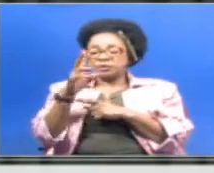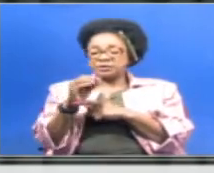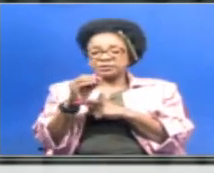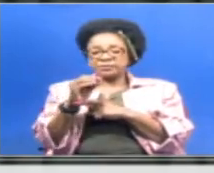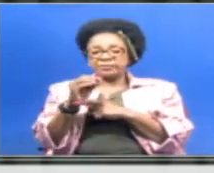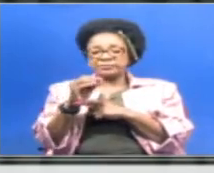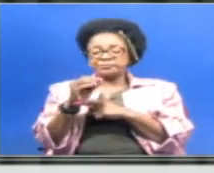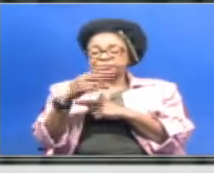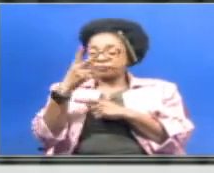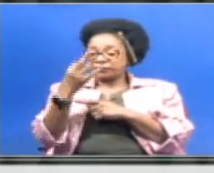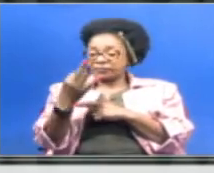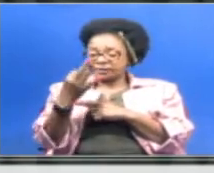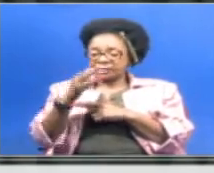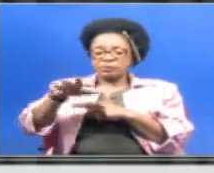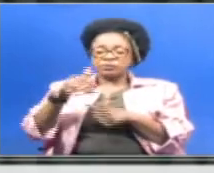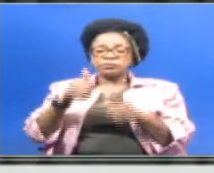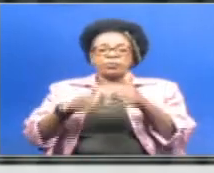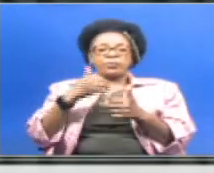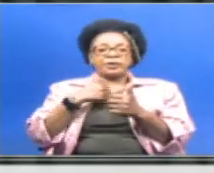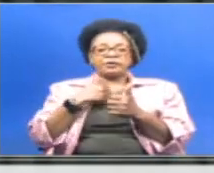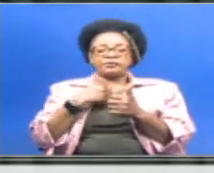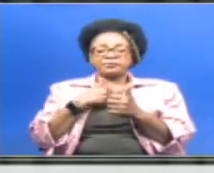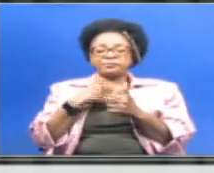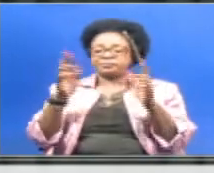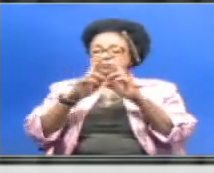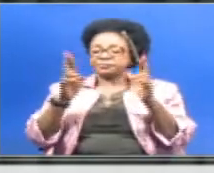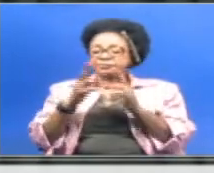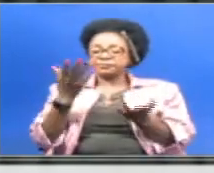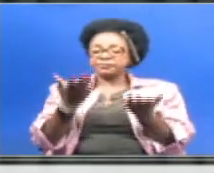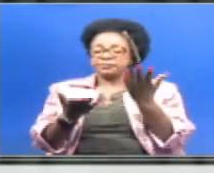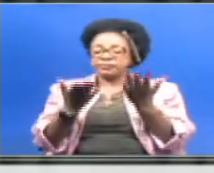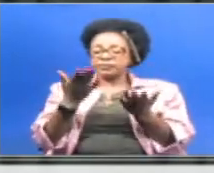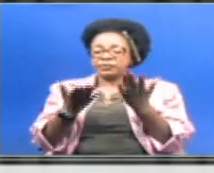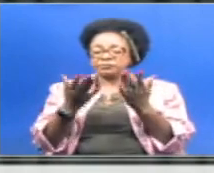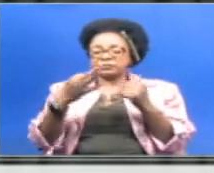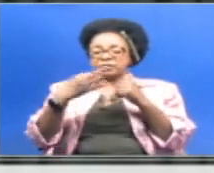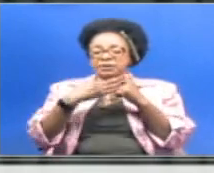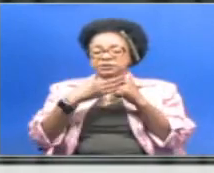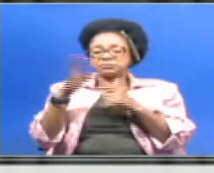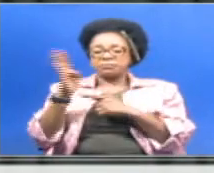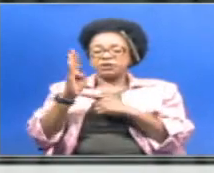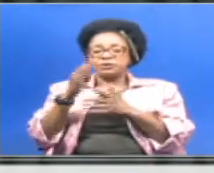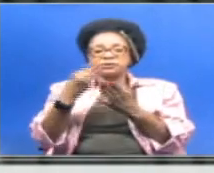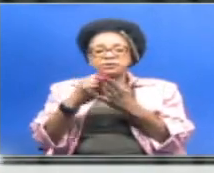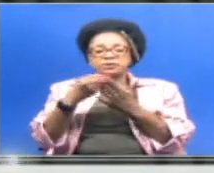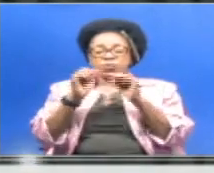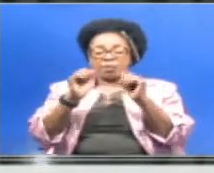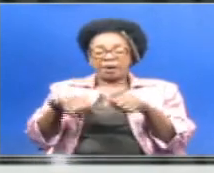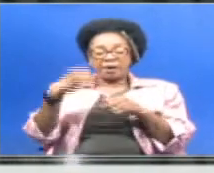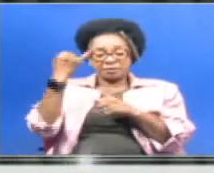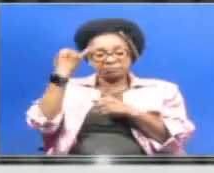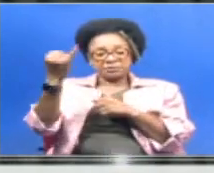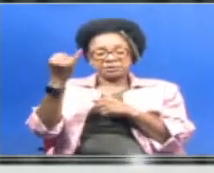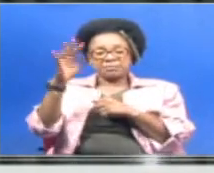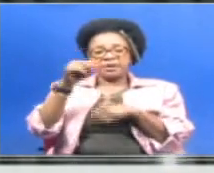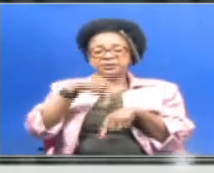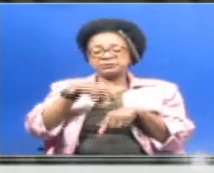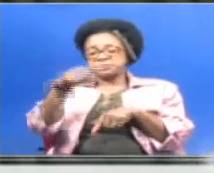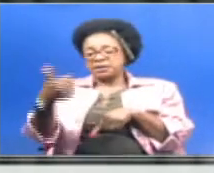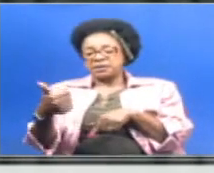23 counties that we have, we already have an estimation of about 8 billion shillings. You can imagine by the time the others